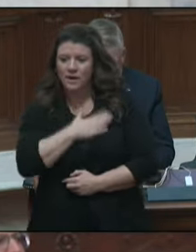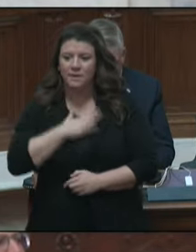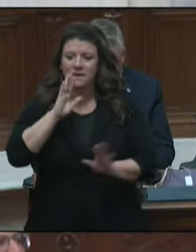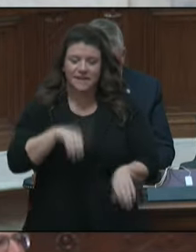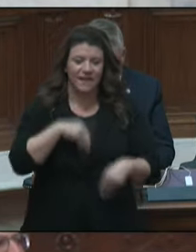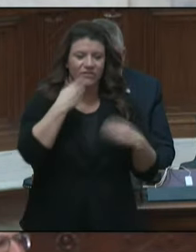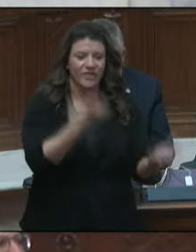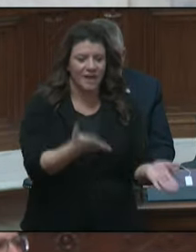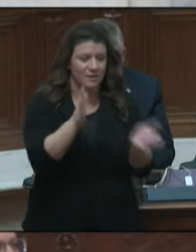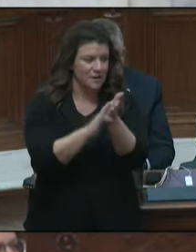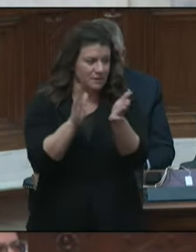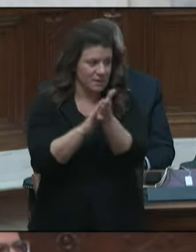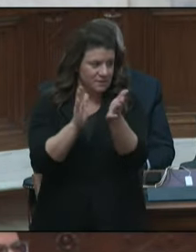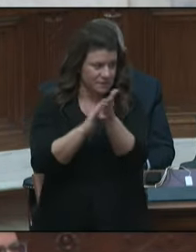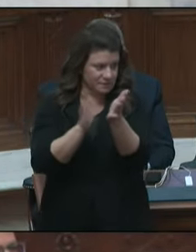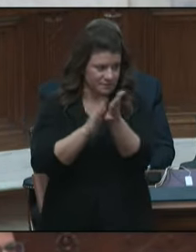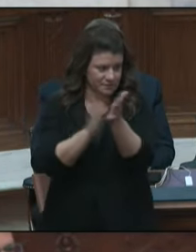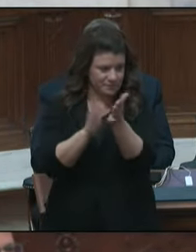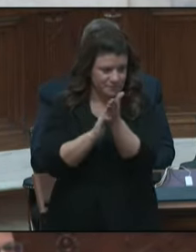giant round of applause.